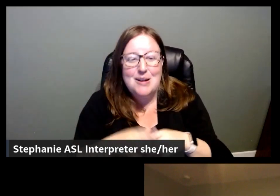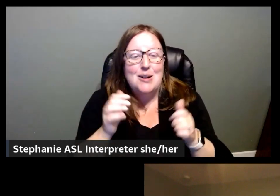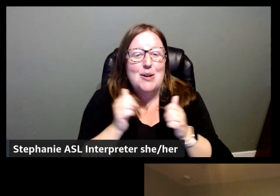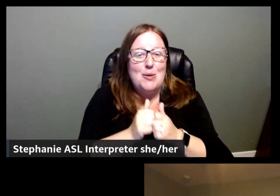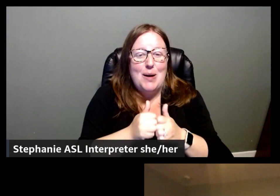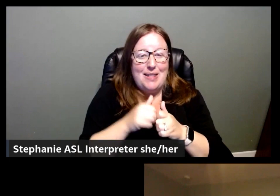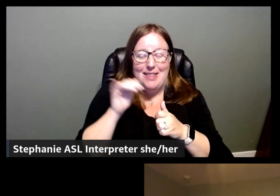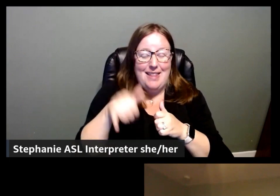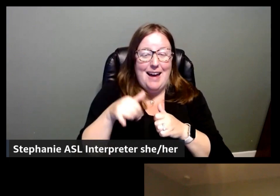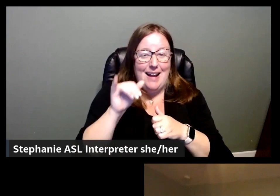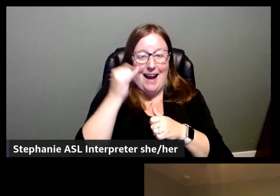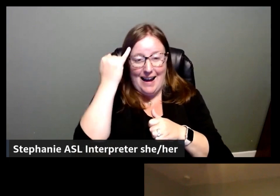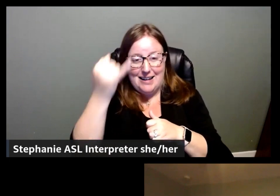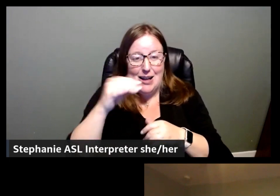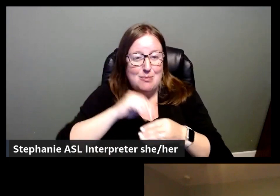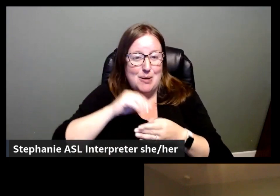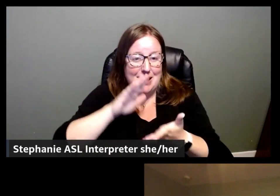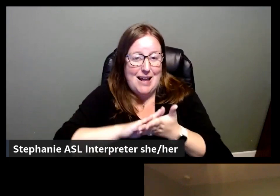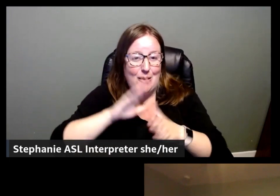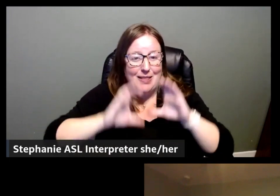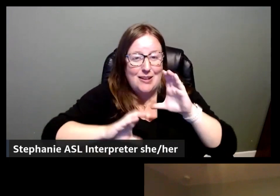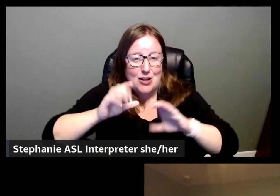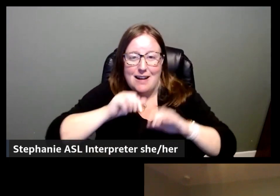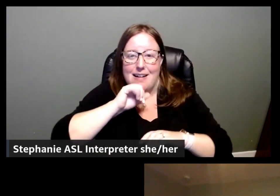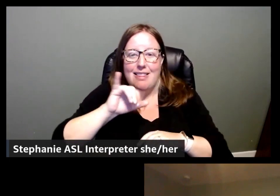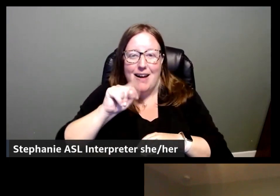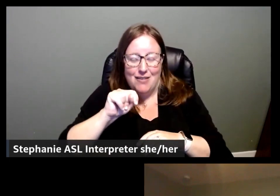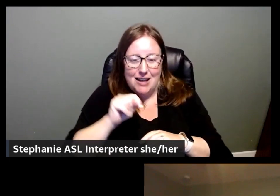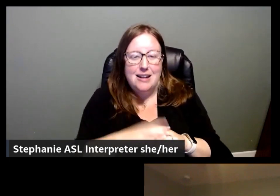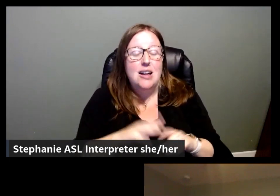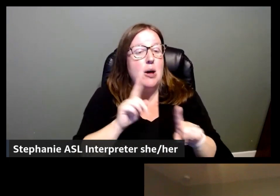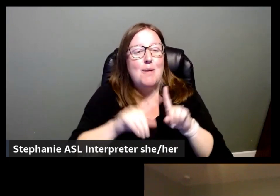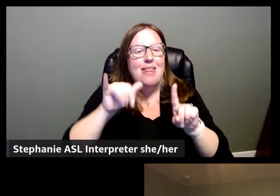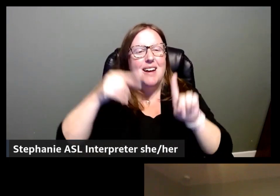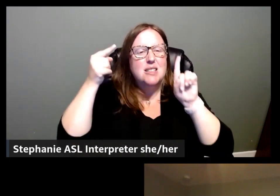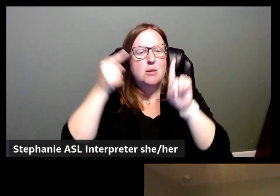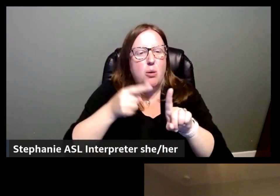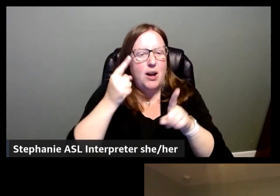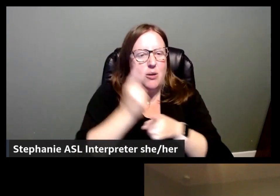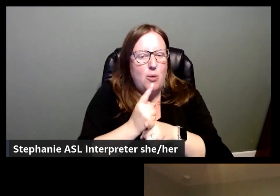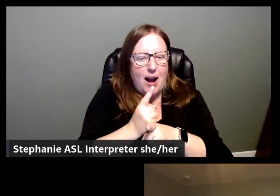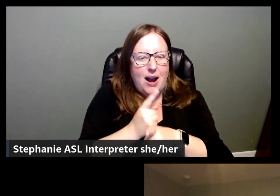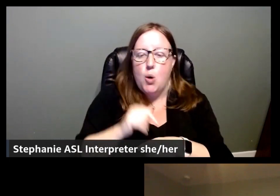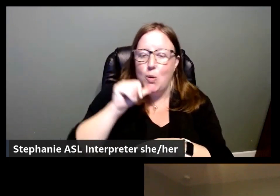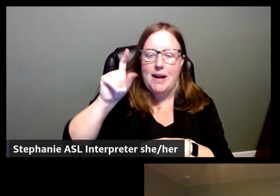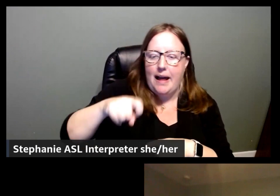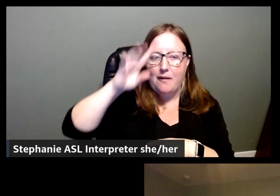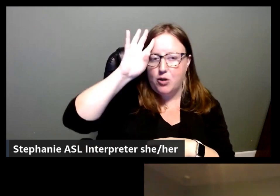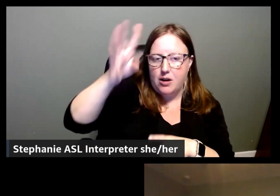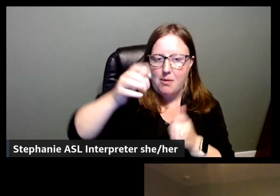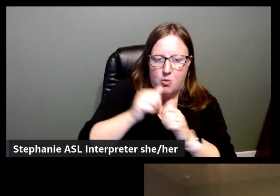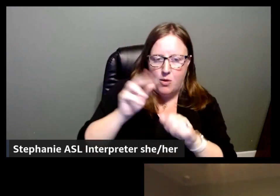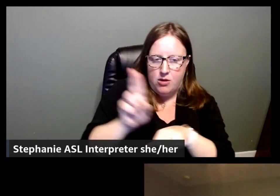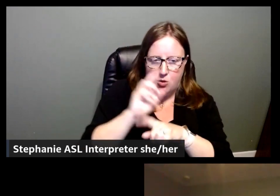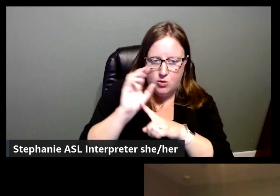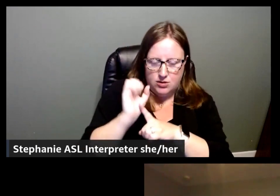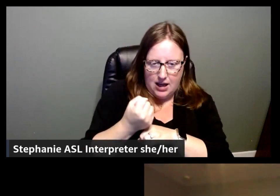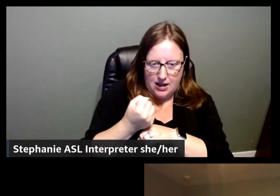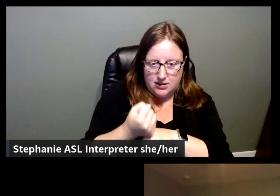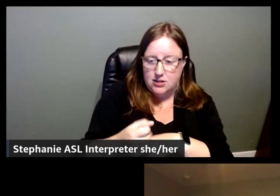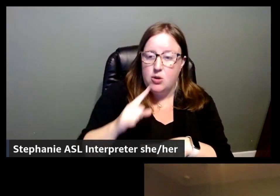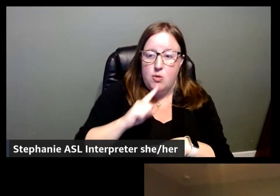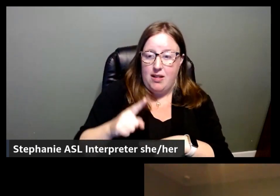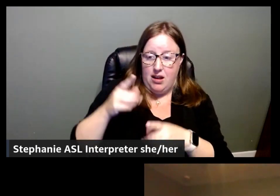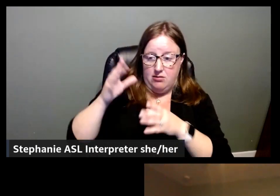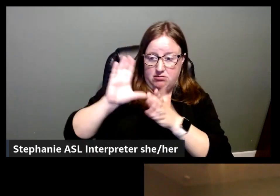bananas idea, put it in the comments. I would love to hear it. But that's the whole point, is that we didn't have to come up with the use cases. We're giving customers